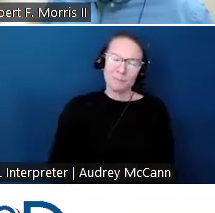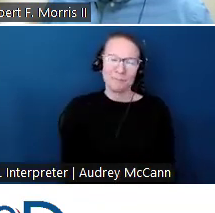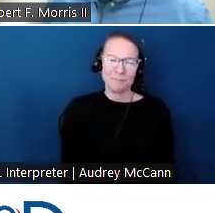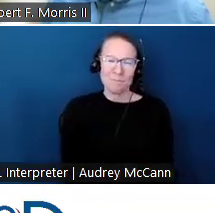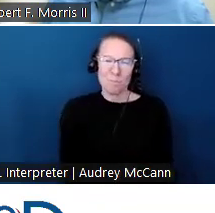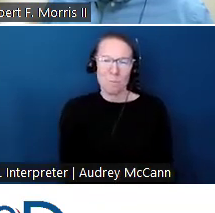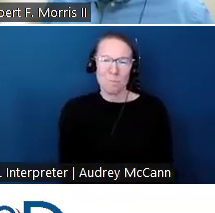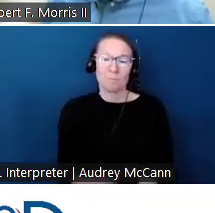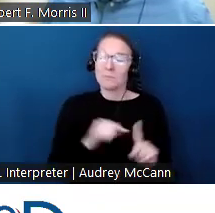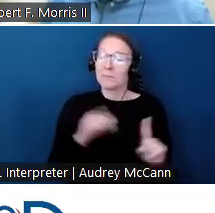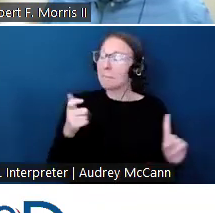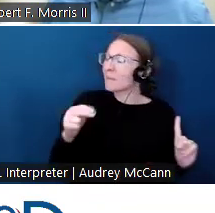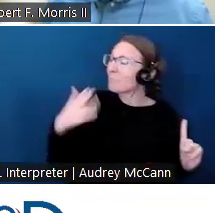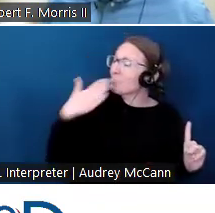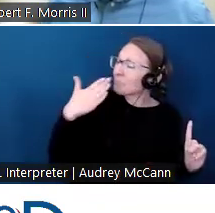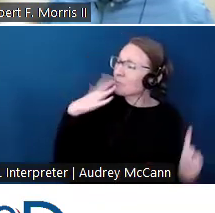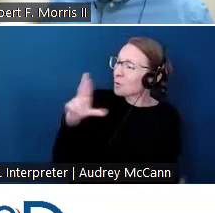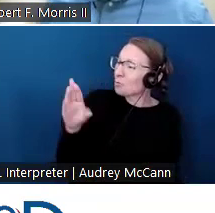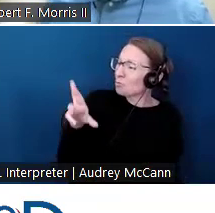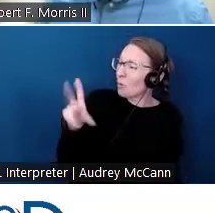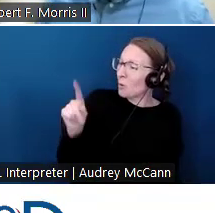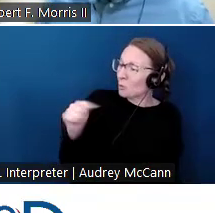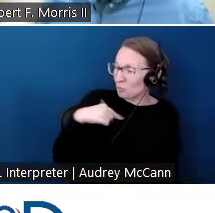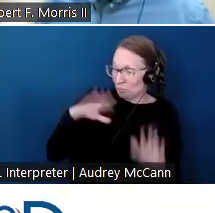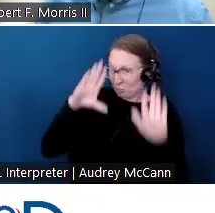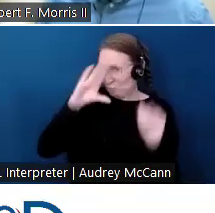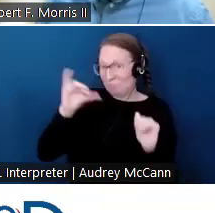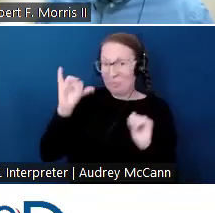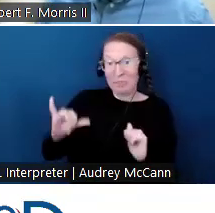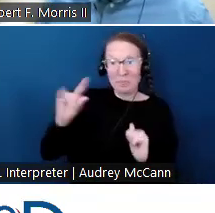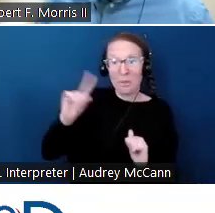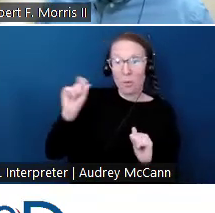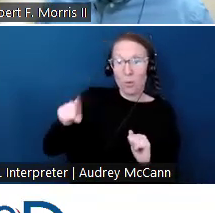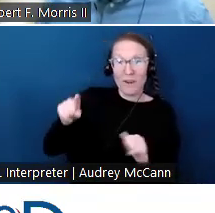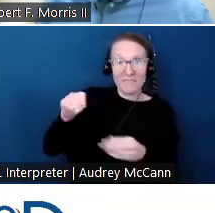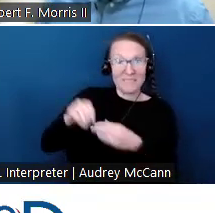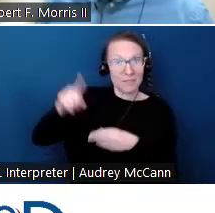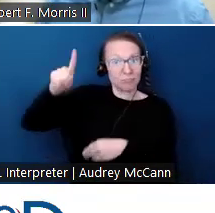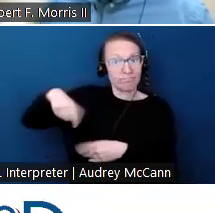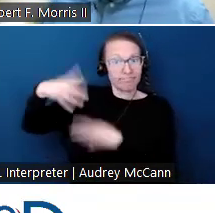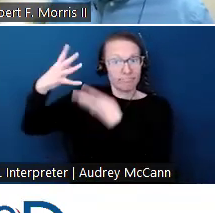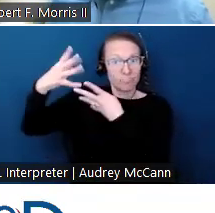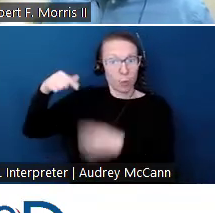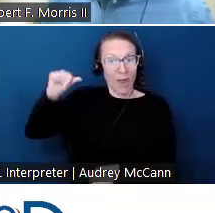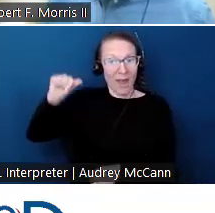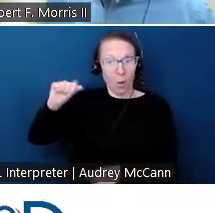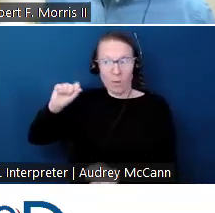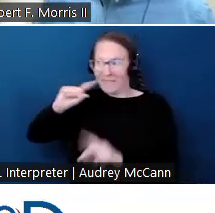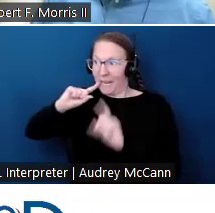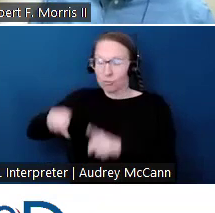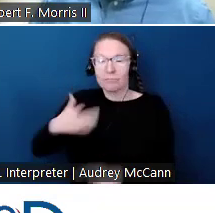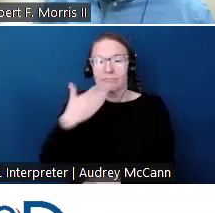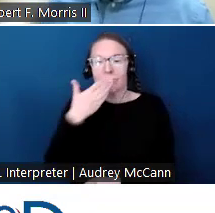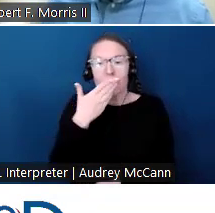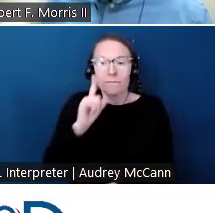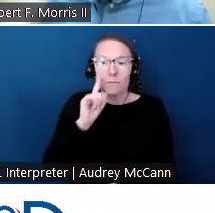Thanks so much, Robert, and I hope that that question that we got in the Q&A was addressed. So appreciate you speaking to